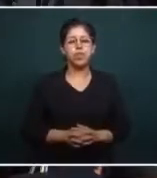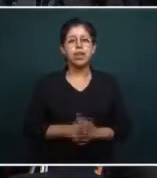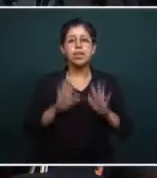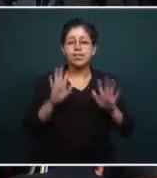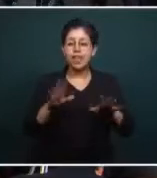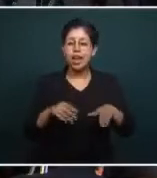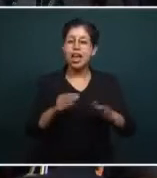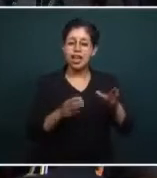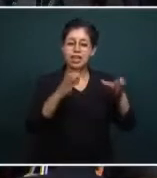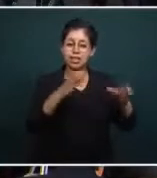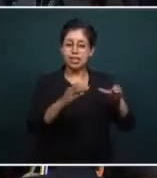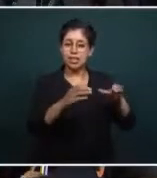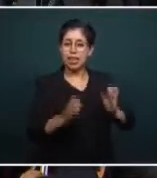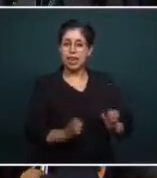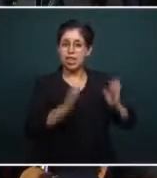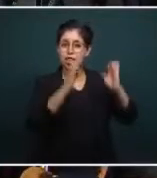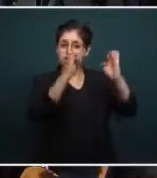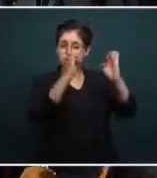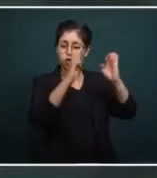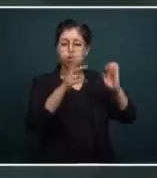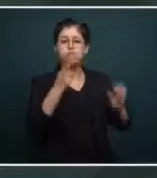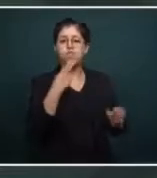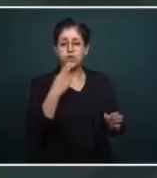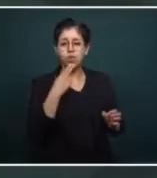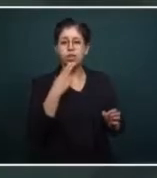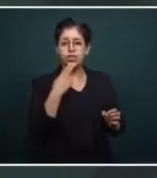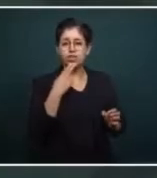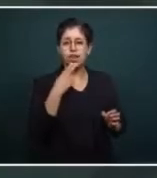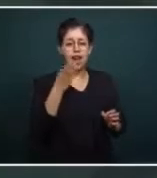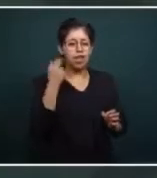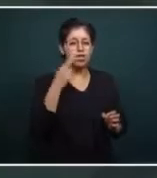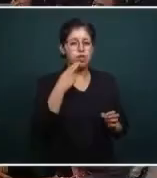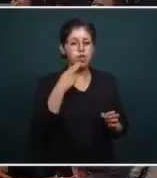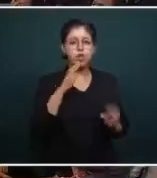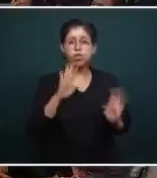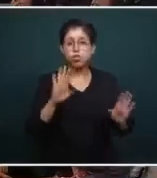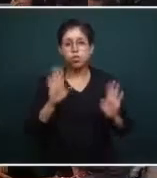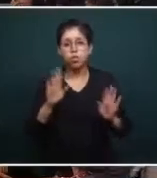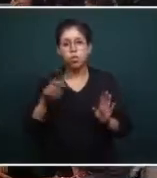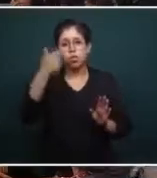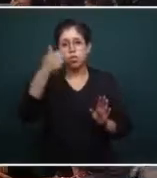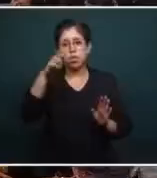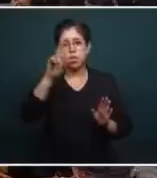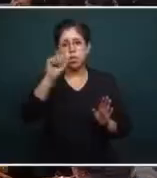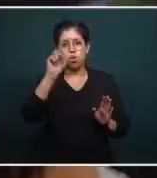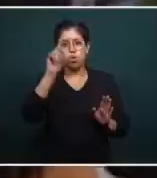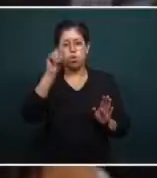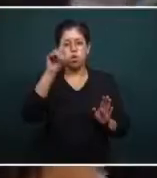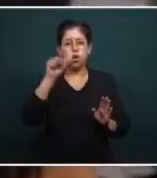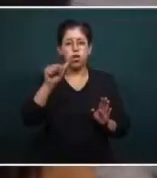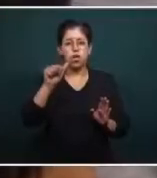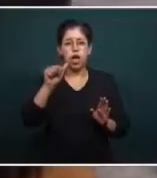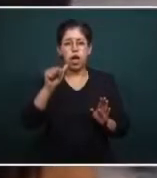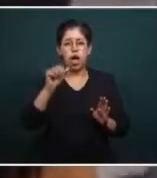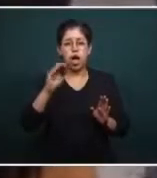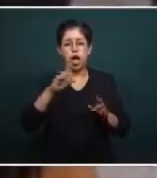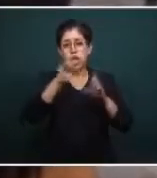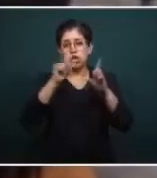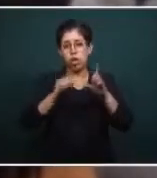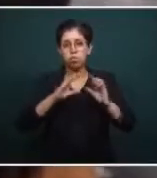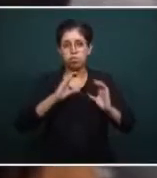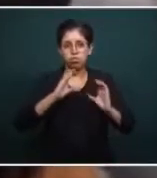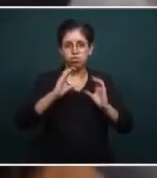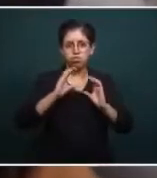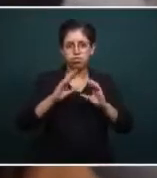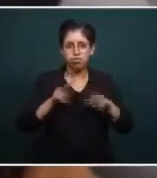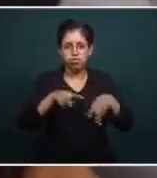going to utilize the installations de Marina. of the Secretary of Marine. Ya va a recorrer ahora sí que Valle de Bravo. So are they